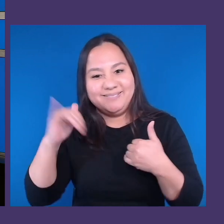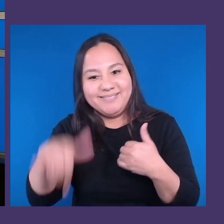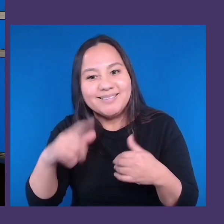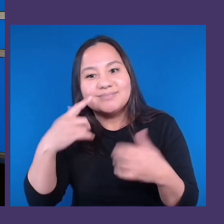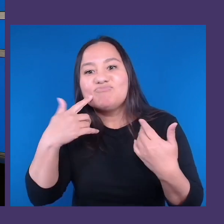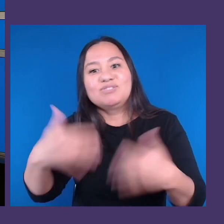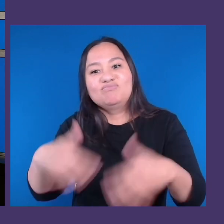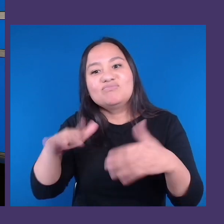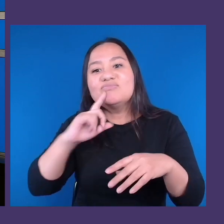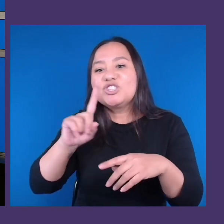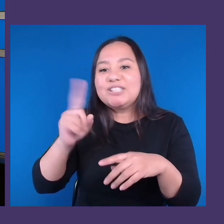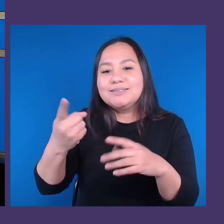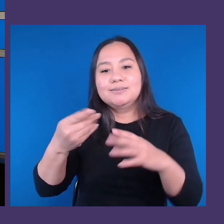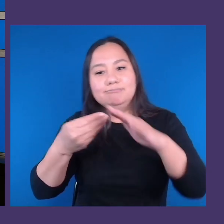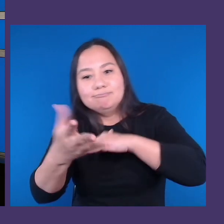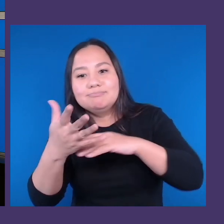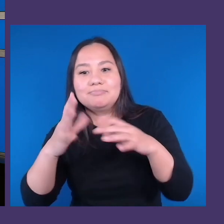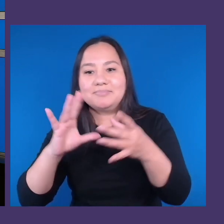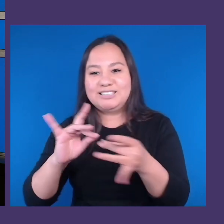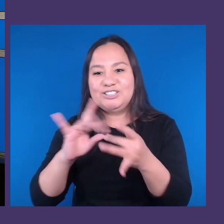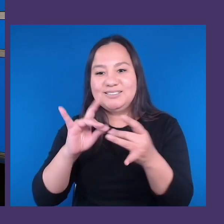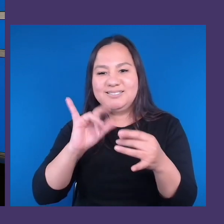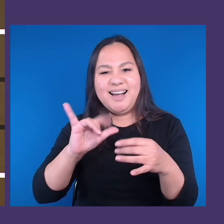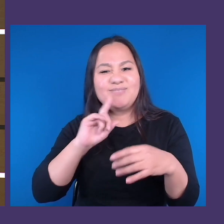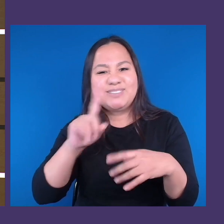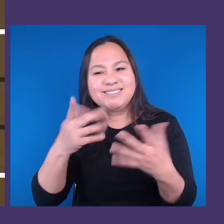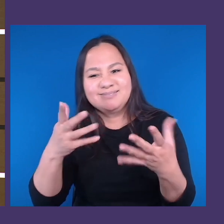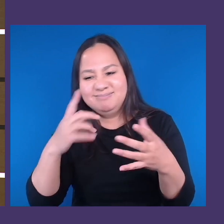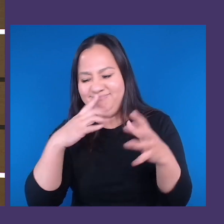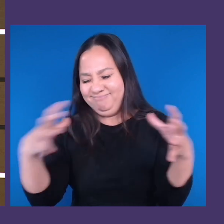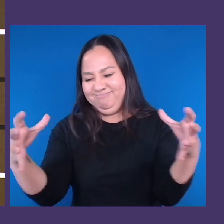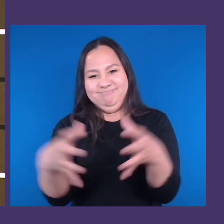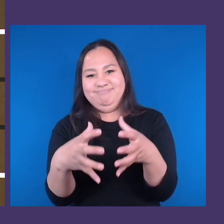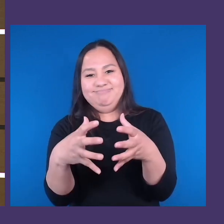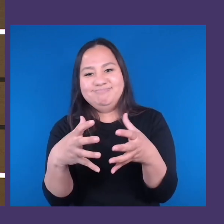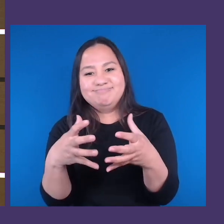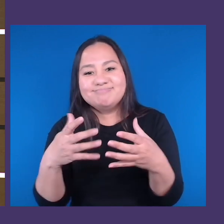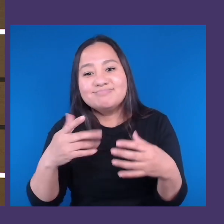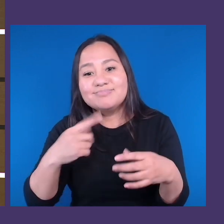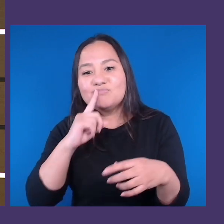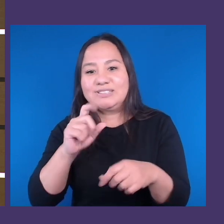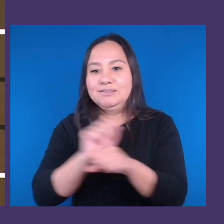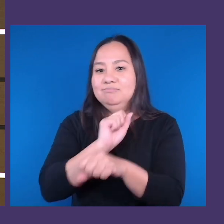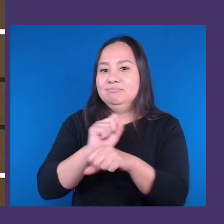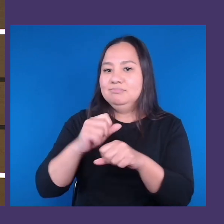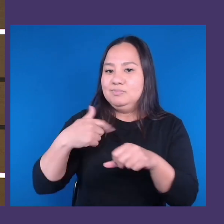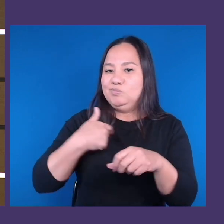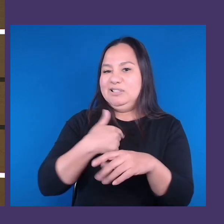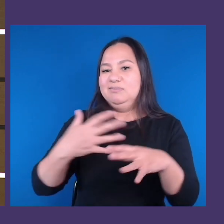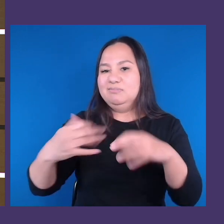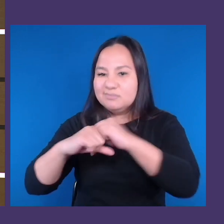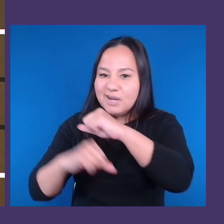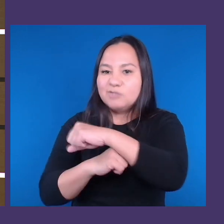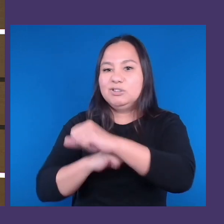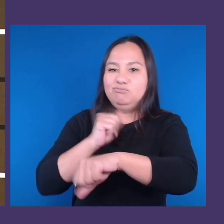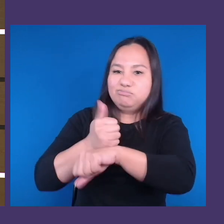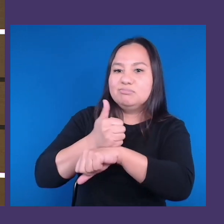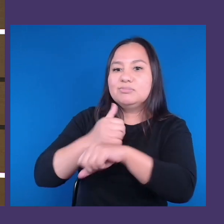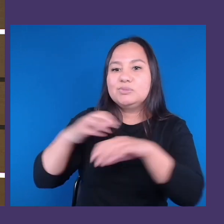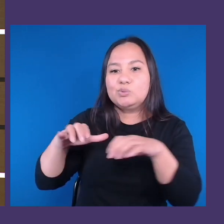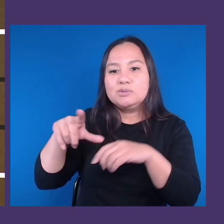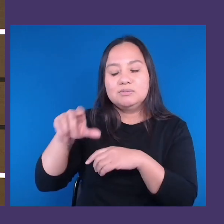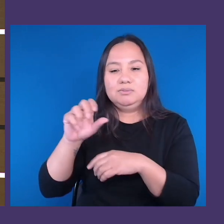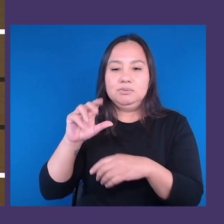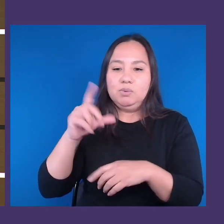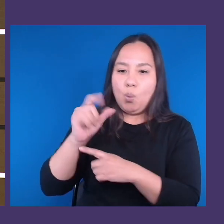so naturally come together. What we're fundamentally doing in the Global South is bringing technology to people who do not have it.